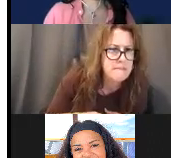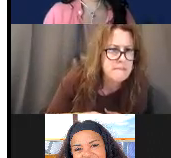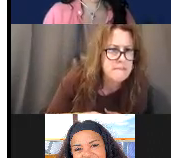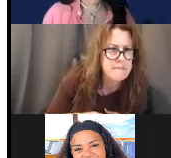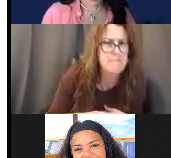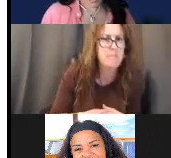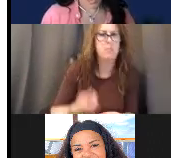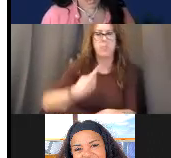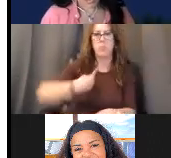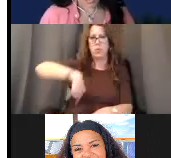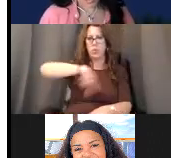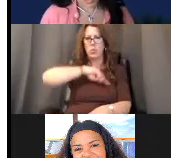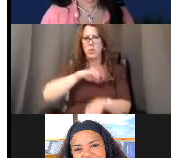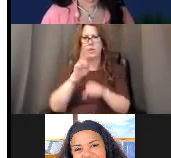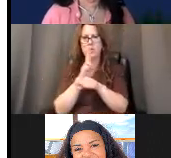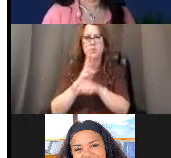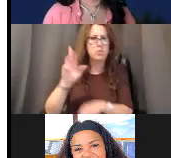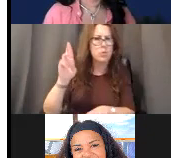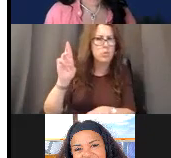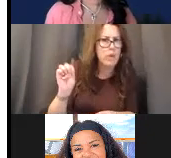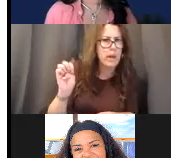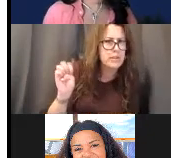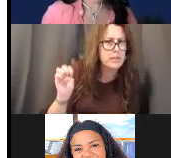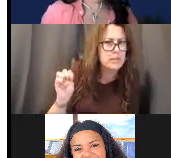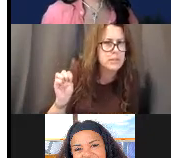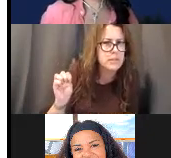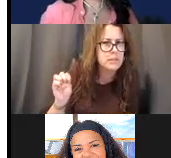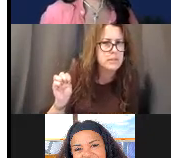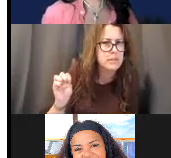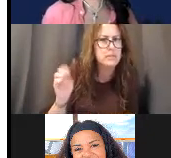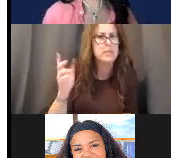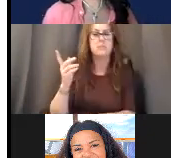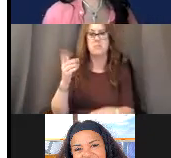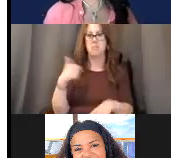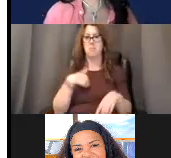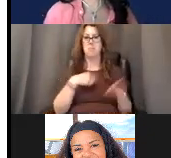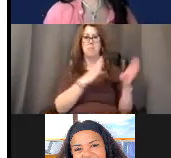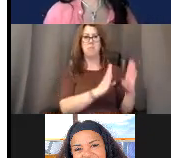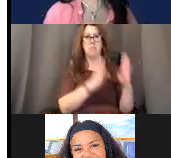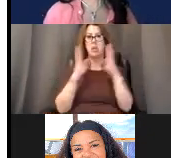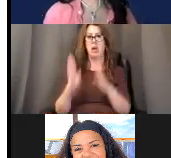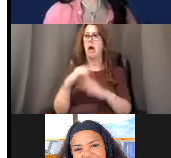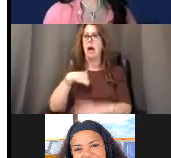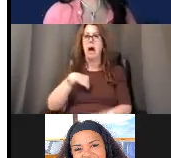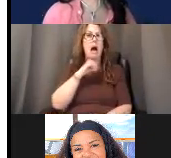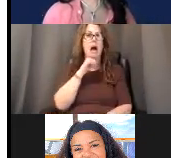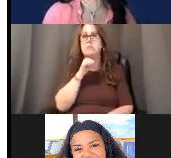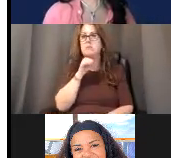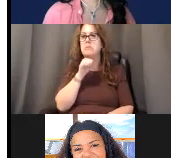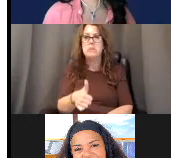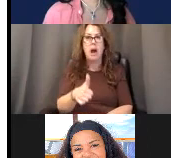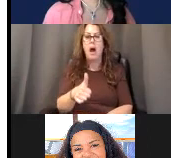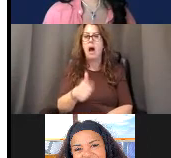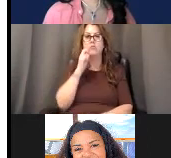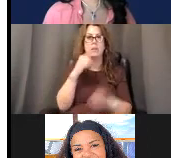tools. And then sort of this piece around, I'm not racist, some of my best friends are, and you plug in a category of people of